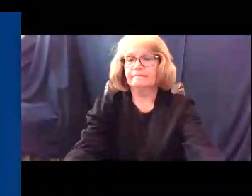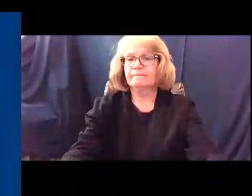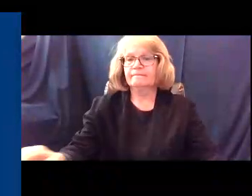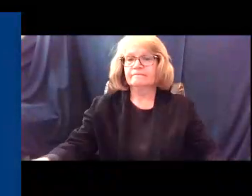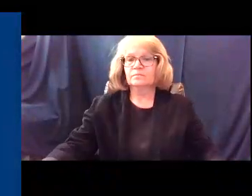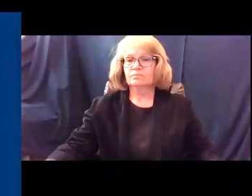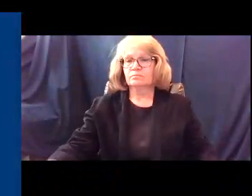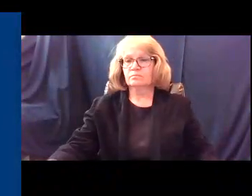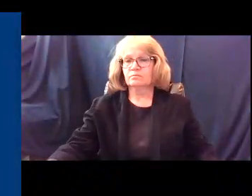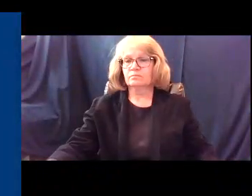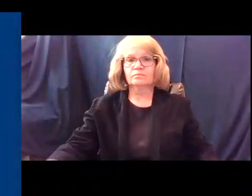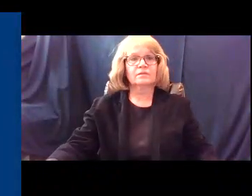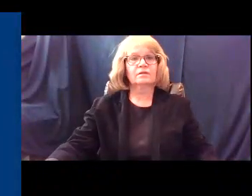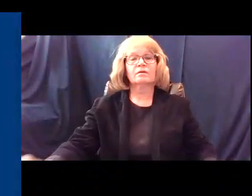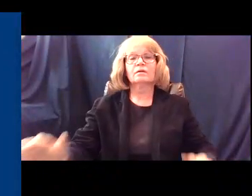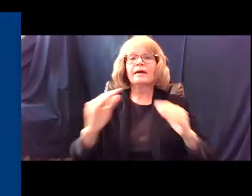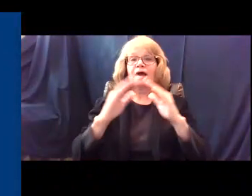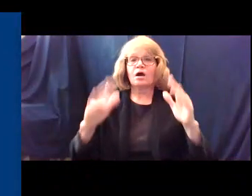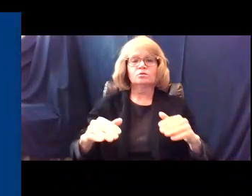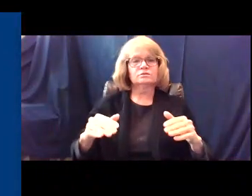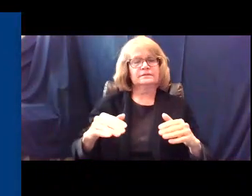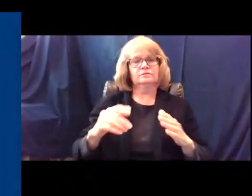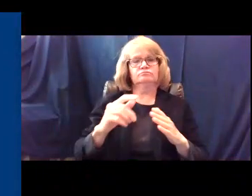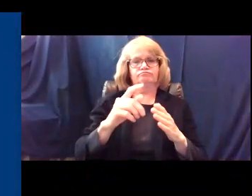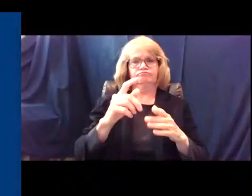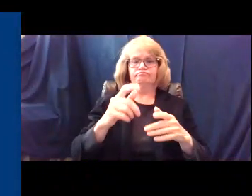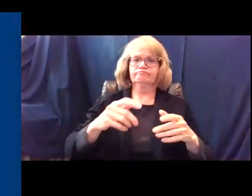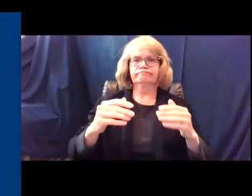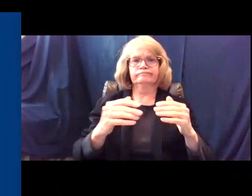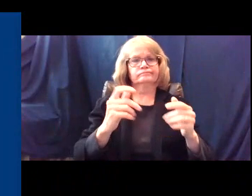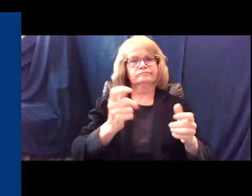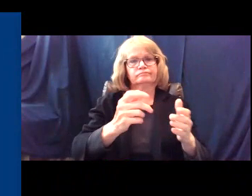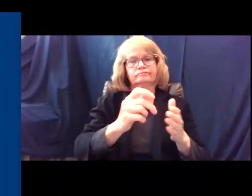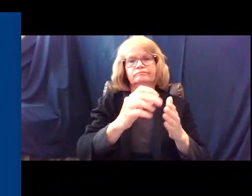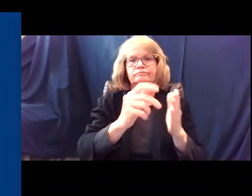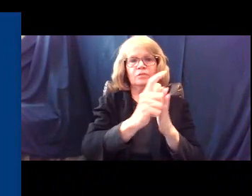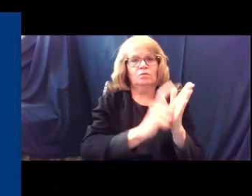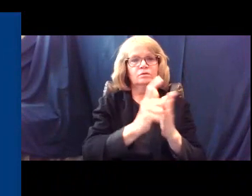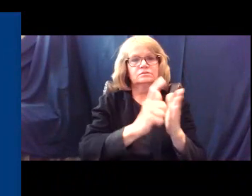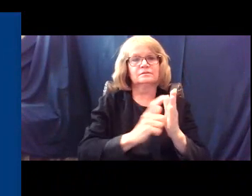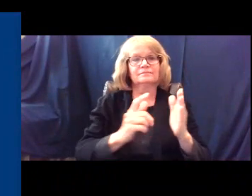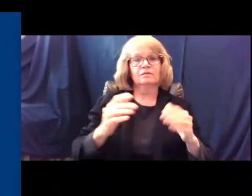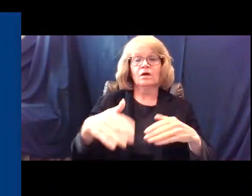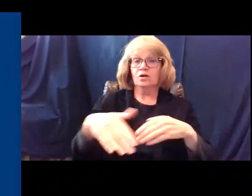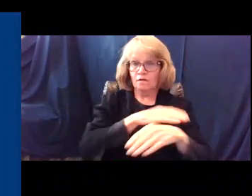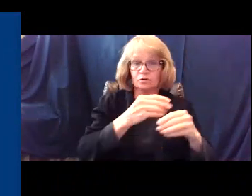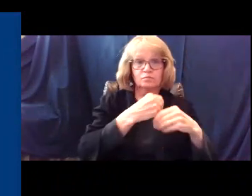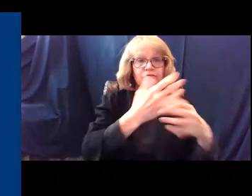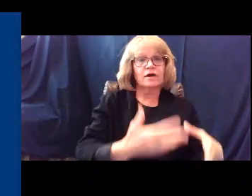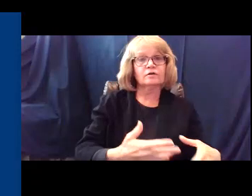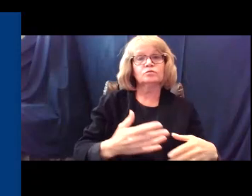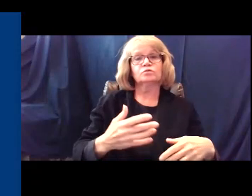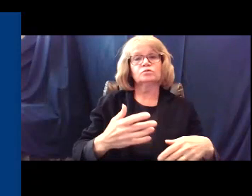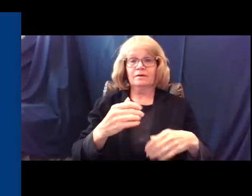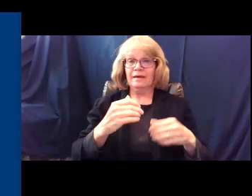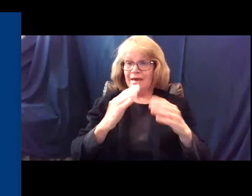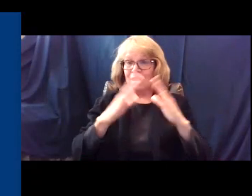the state level. So under the Fair Housing Act, housing providers with 4 or more properties need to